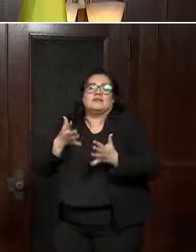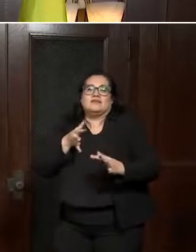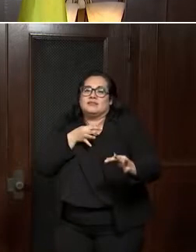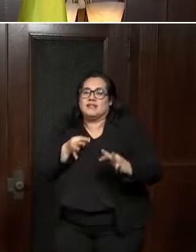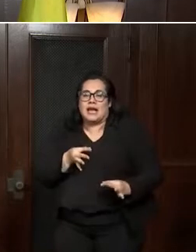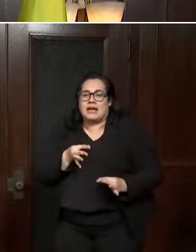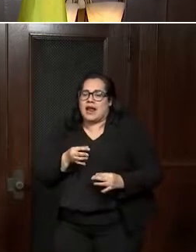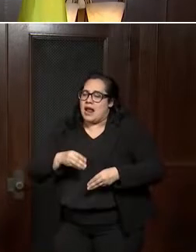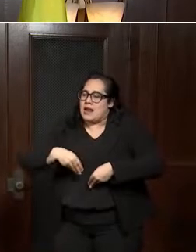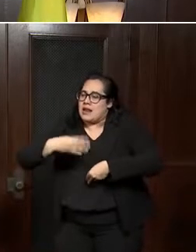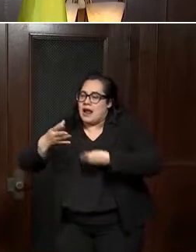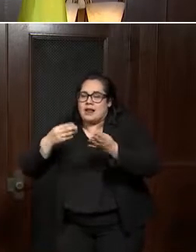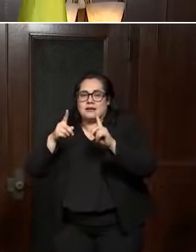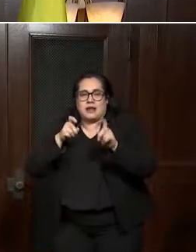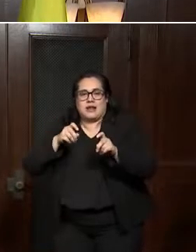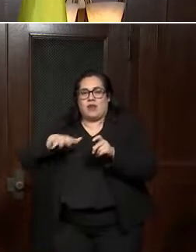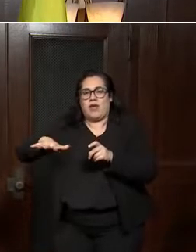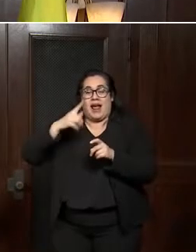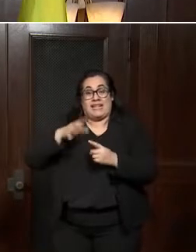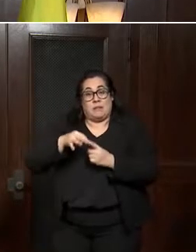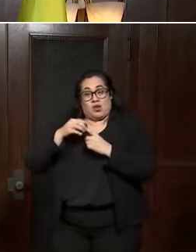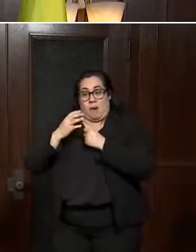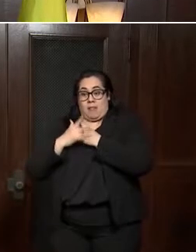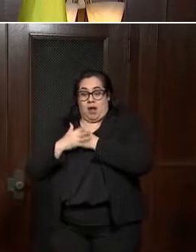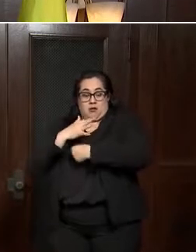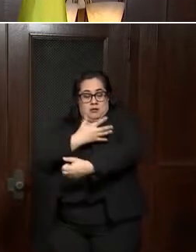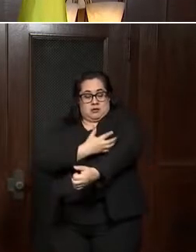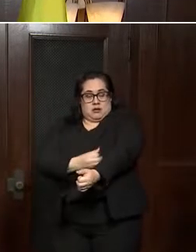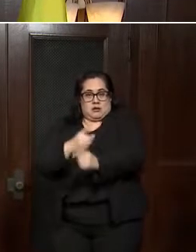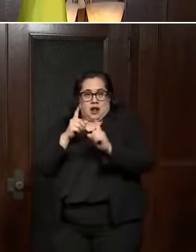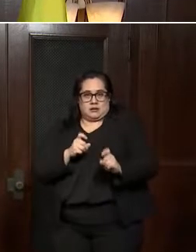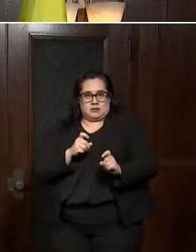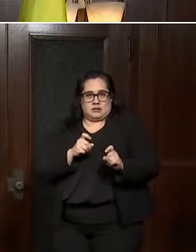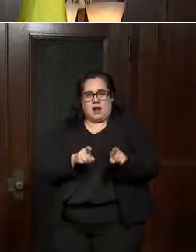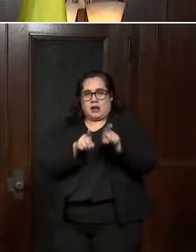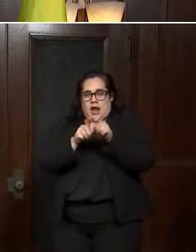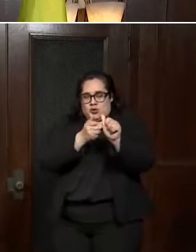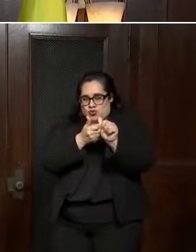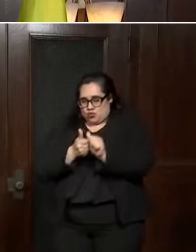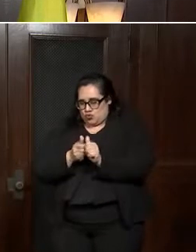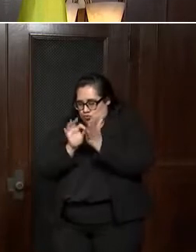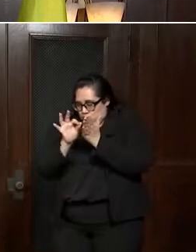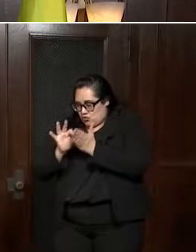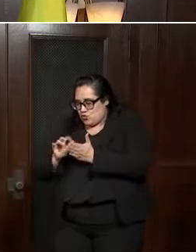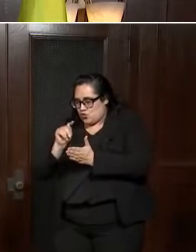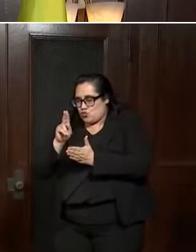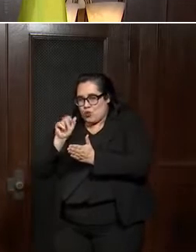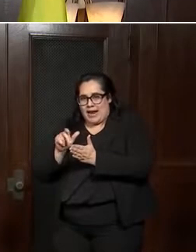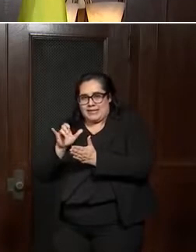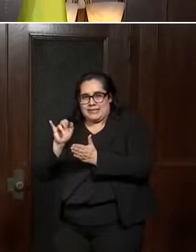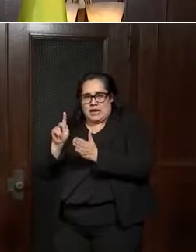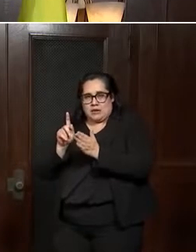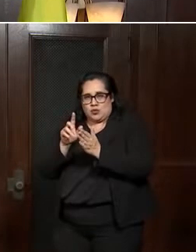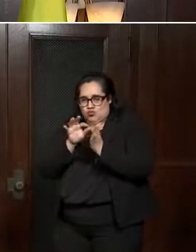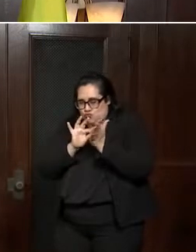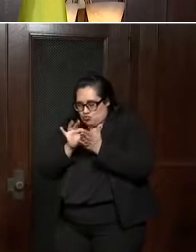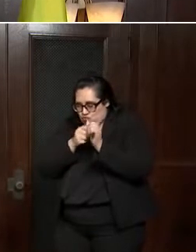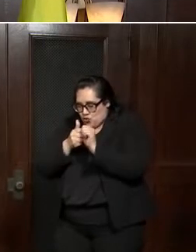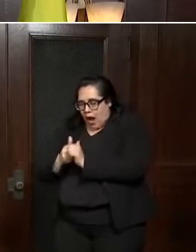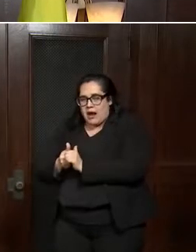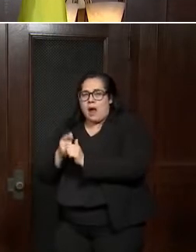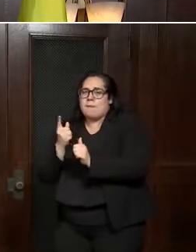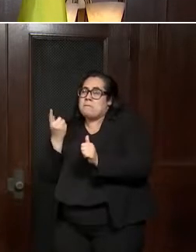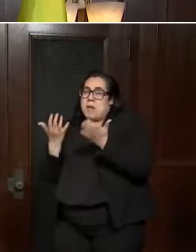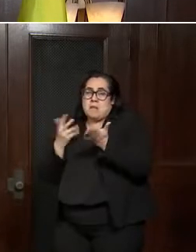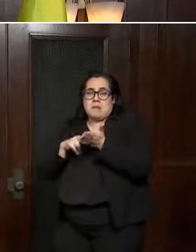the testing out there, especially for blood tests. Get the tracing and tracking regime set up, and that might be thousands